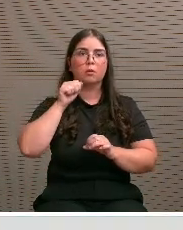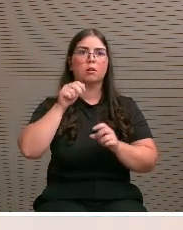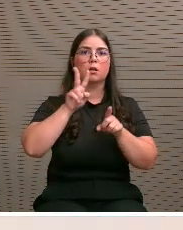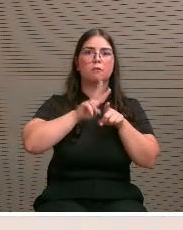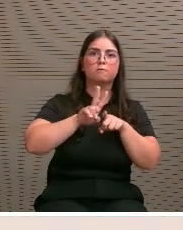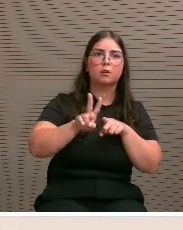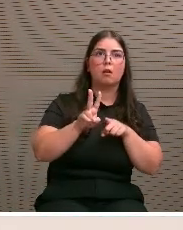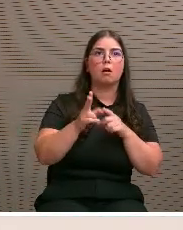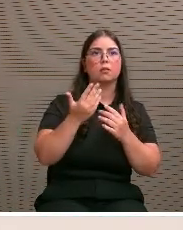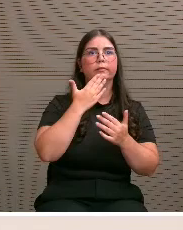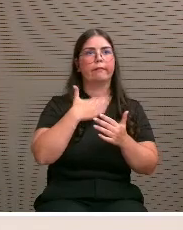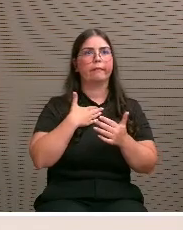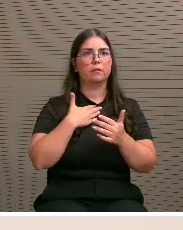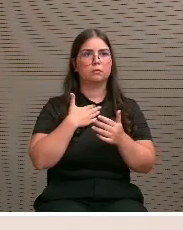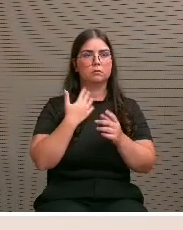in the developing world.